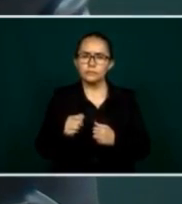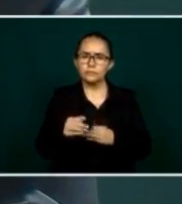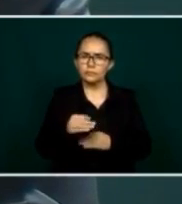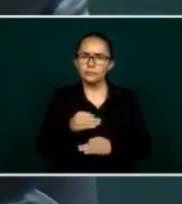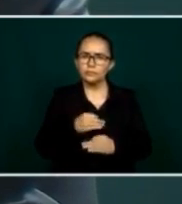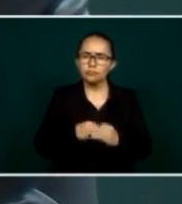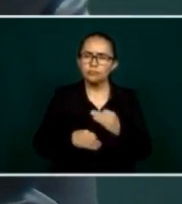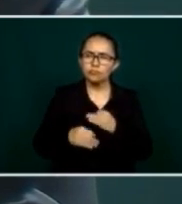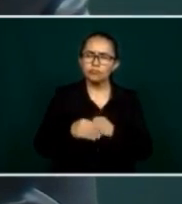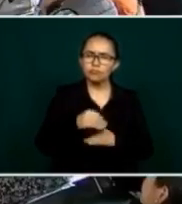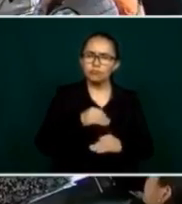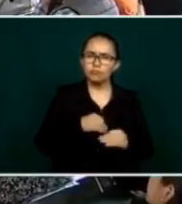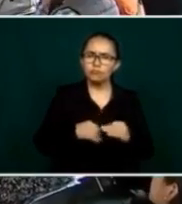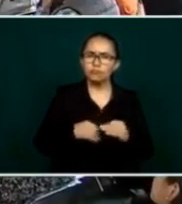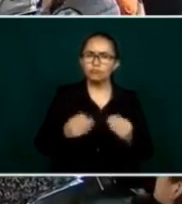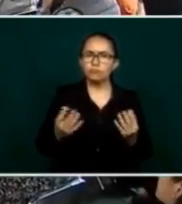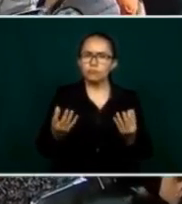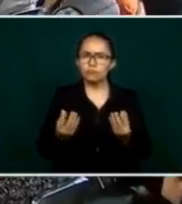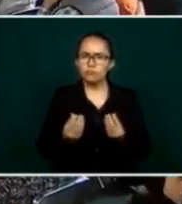we are